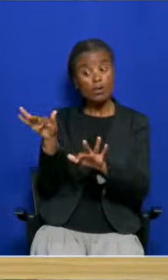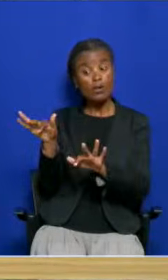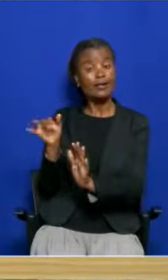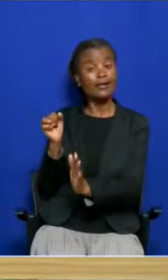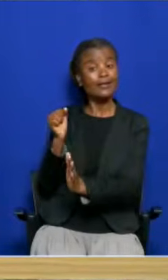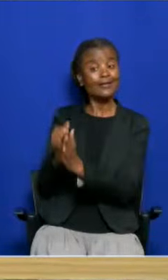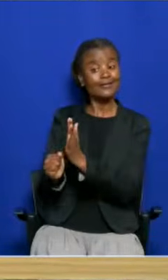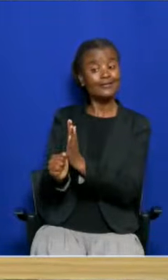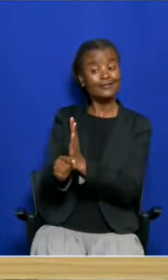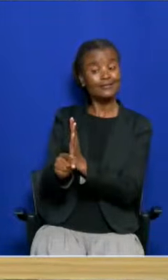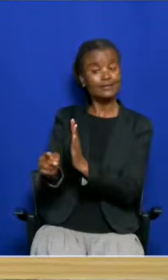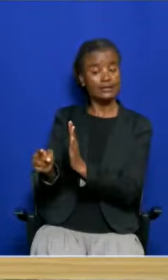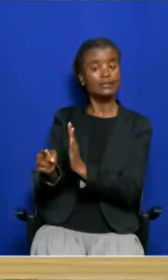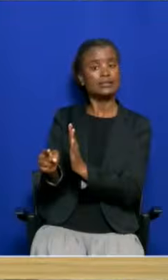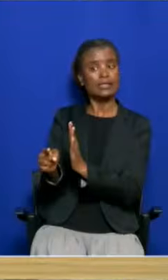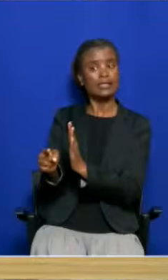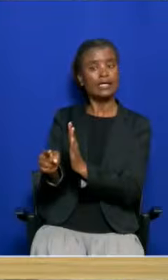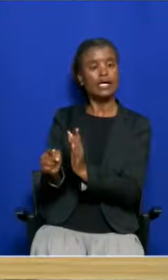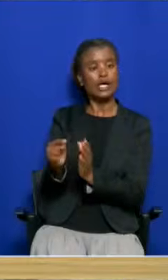murder